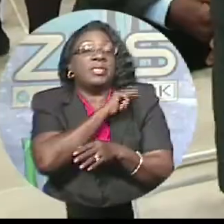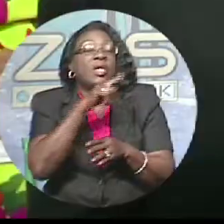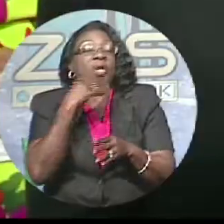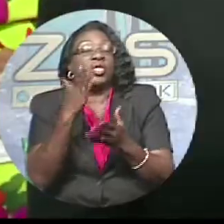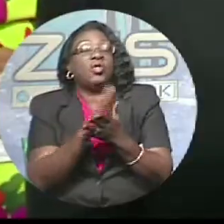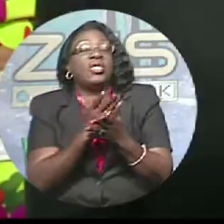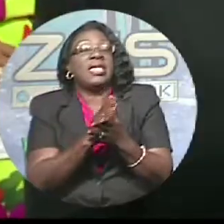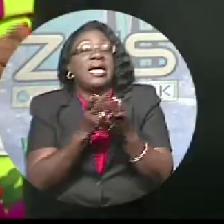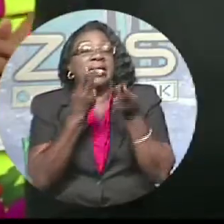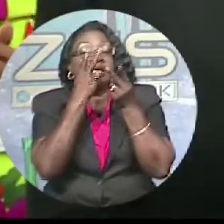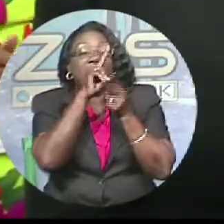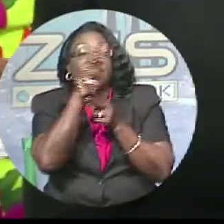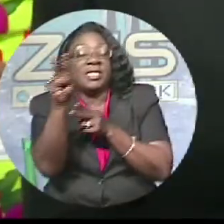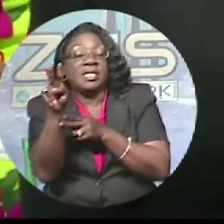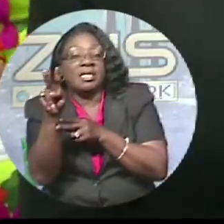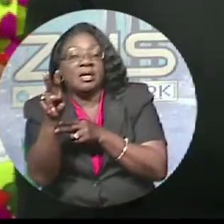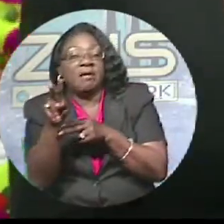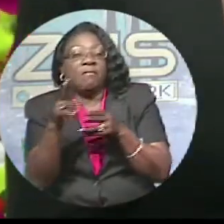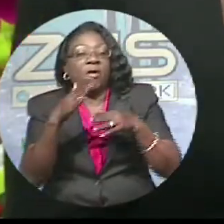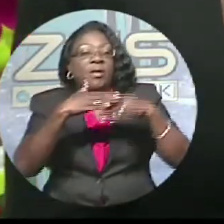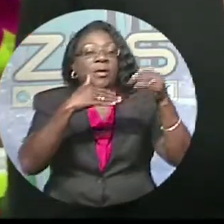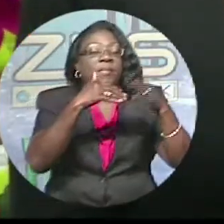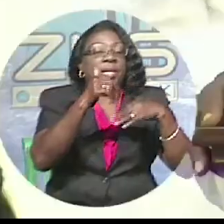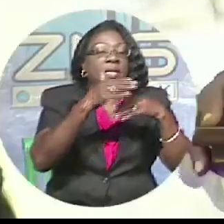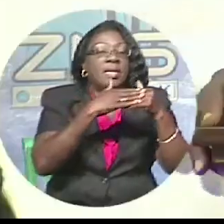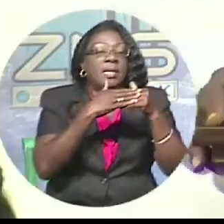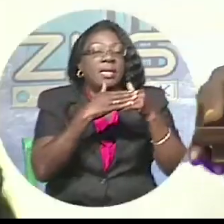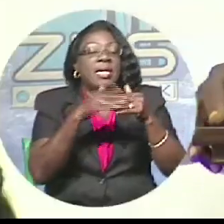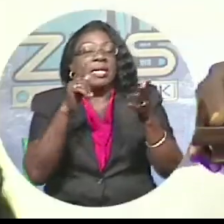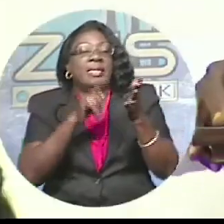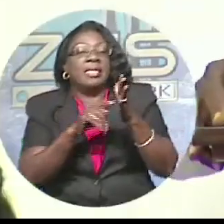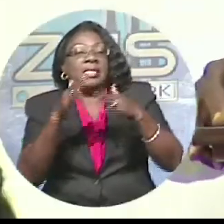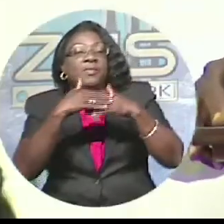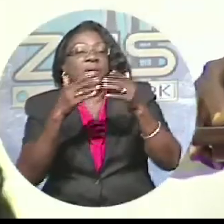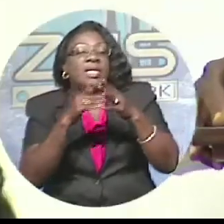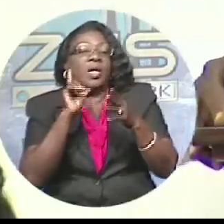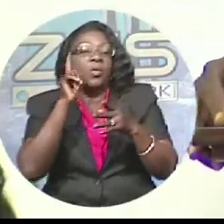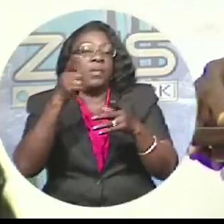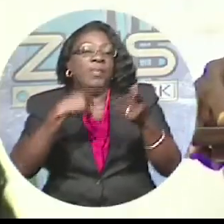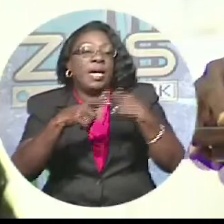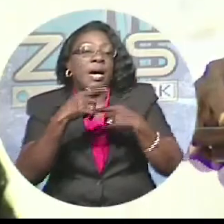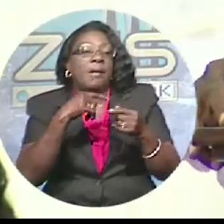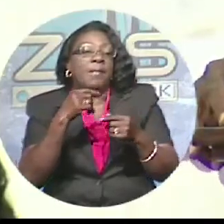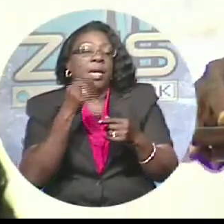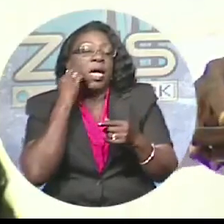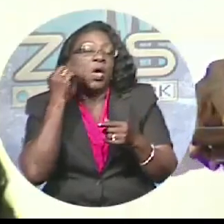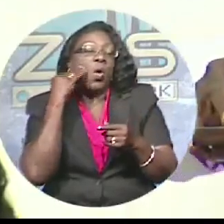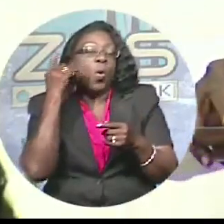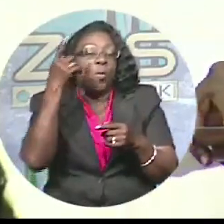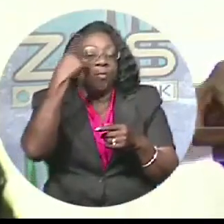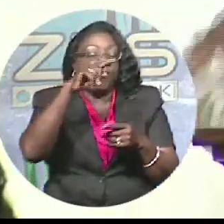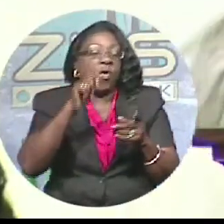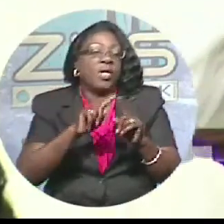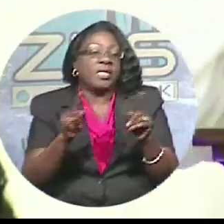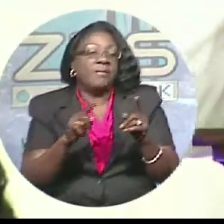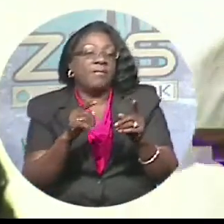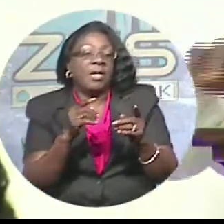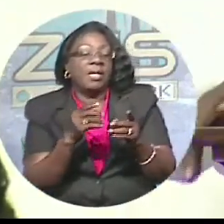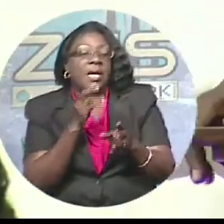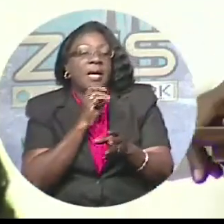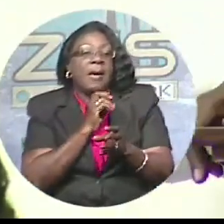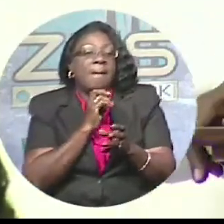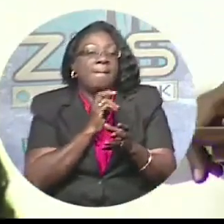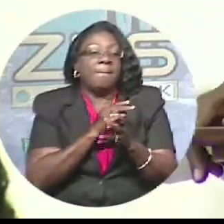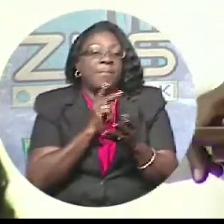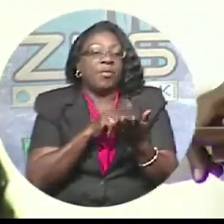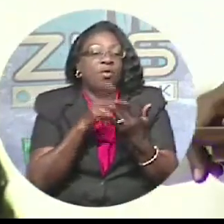shared his vision for the spacious hall. Is that it will become a home for multi-purpose ministries, not only